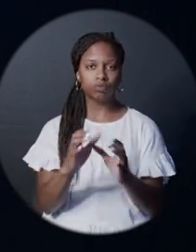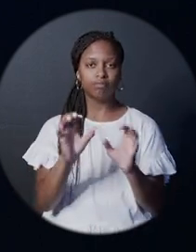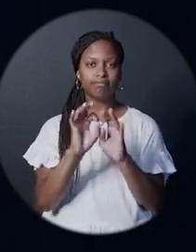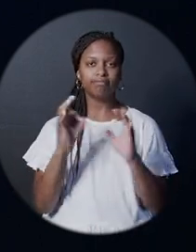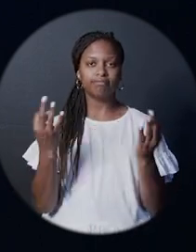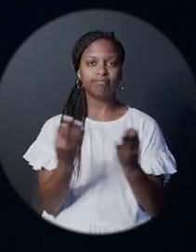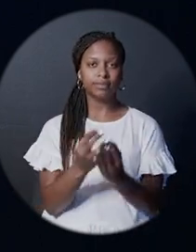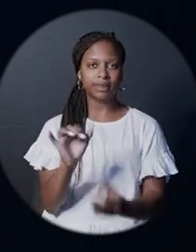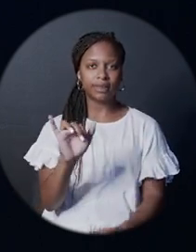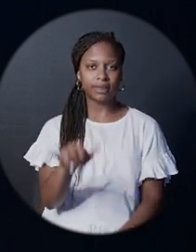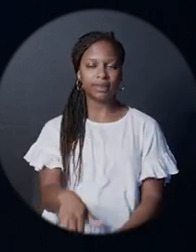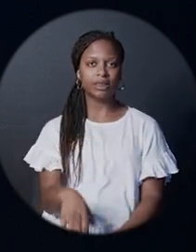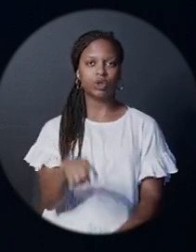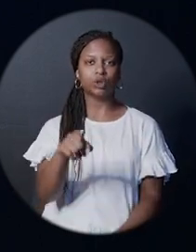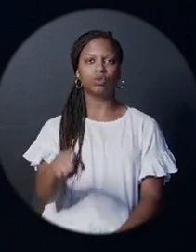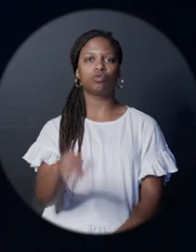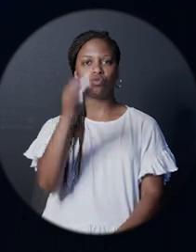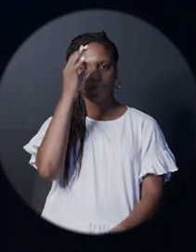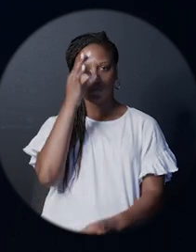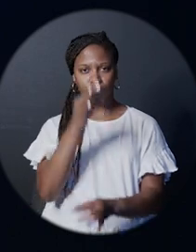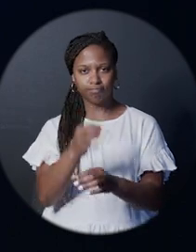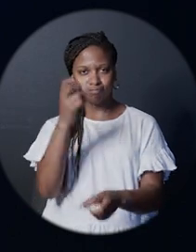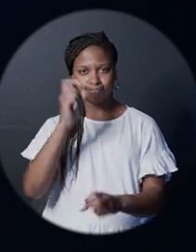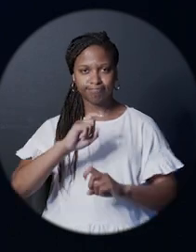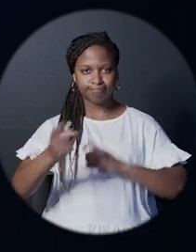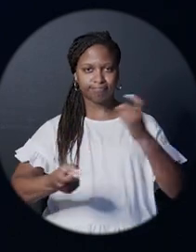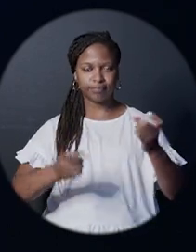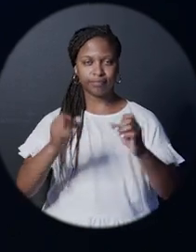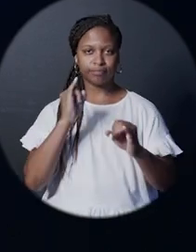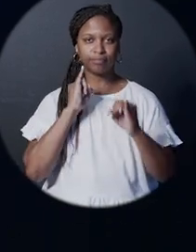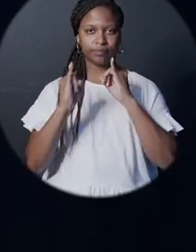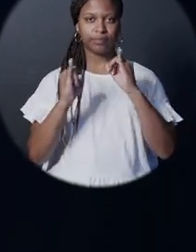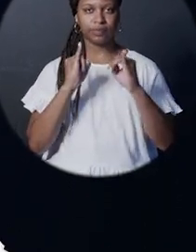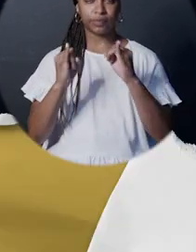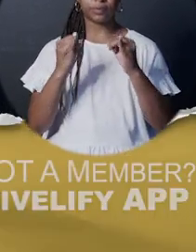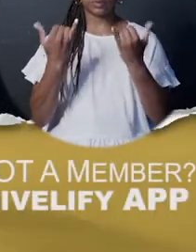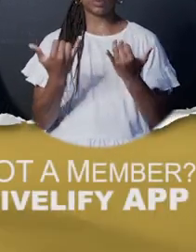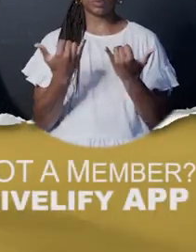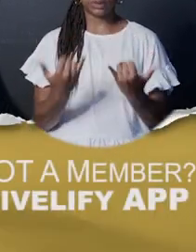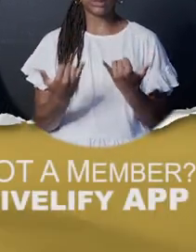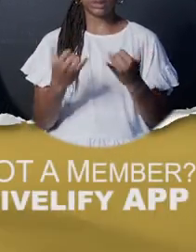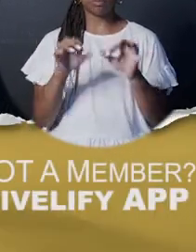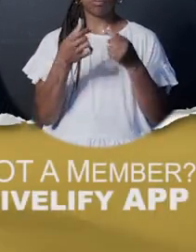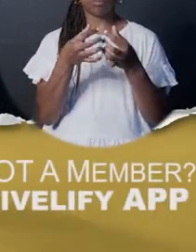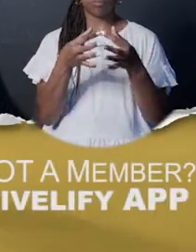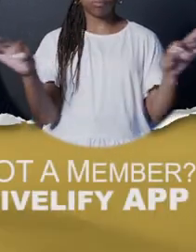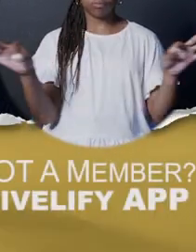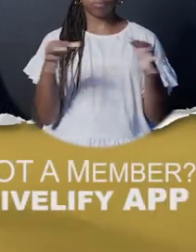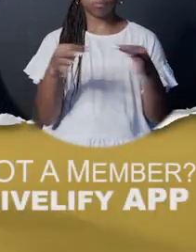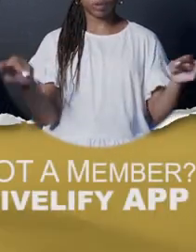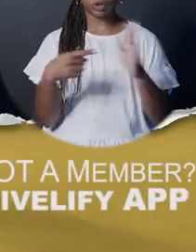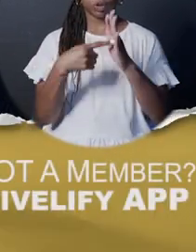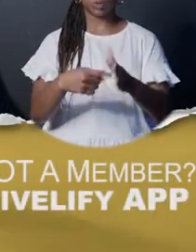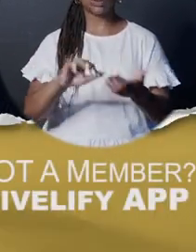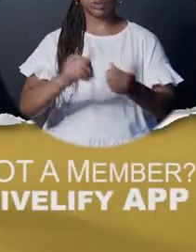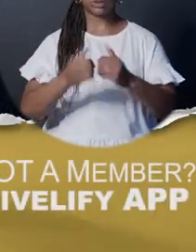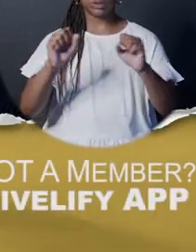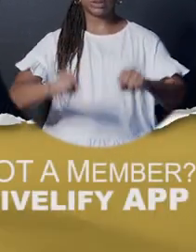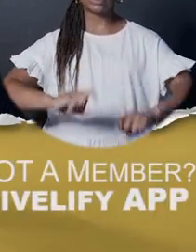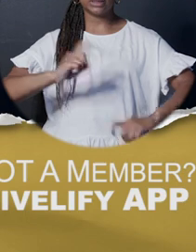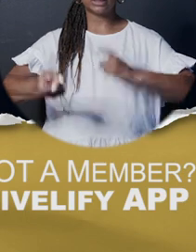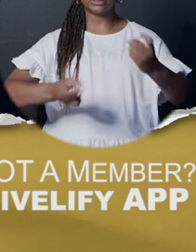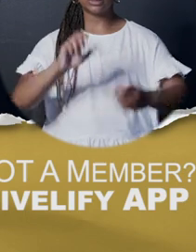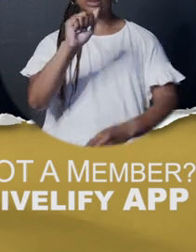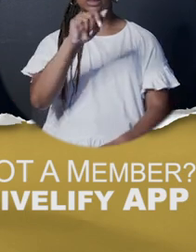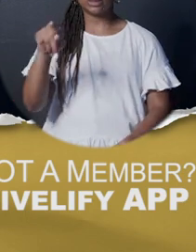But we can do things for families like that when you are faithful in your giving. So the instructions are coming up on the bottom of the screen right now. They're going to show you